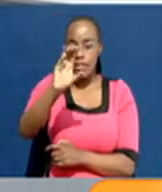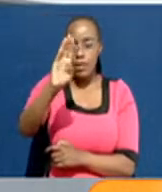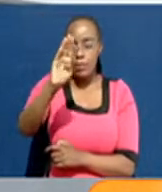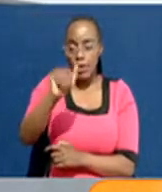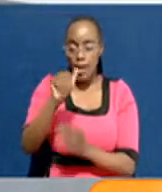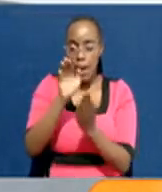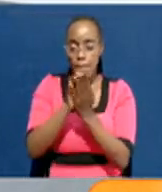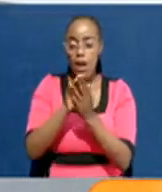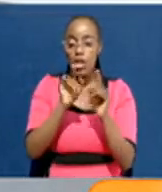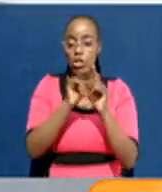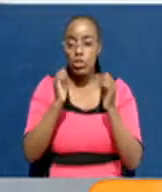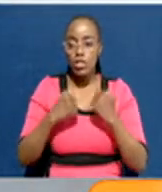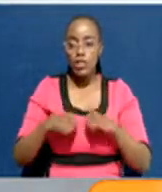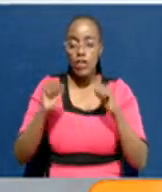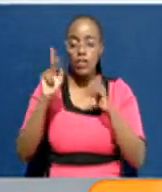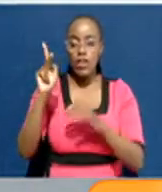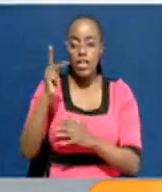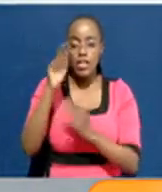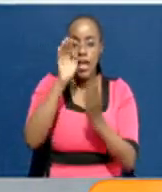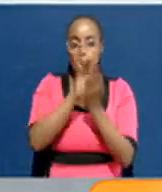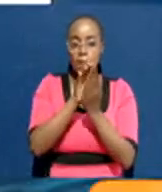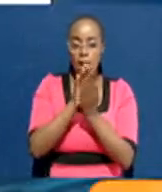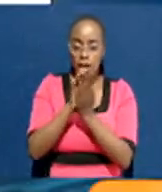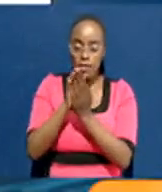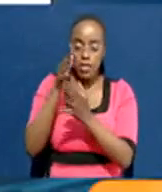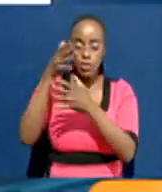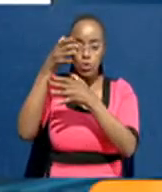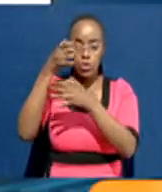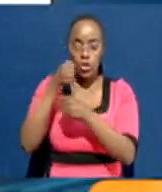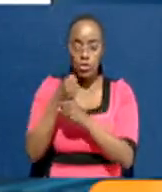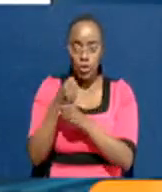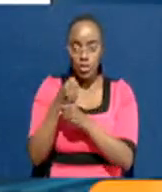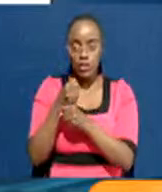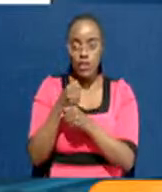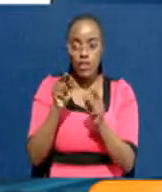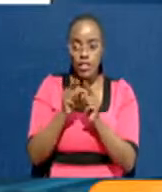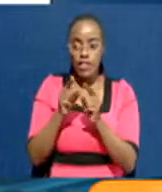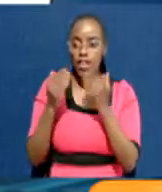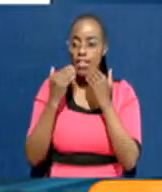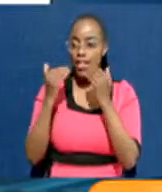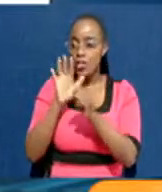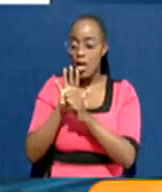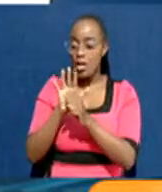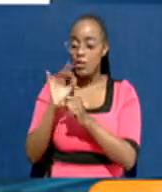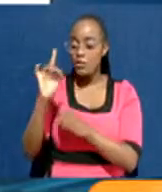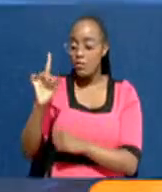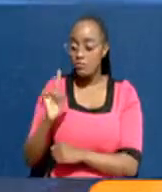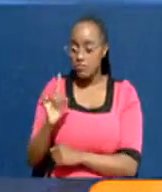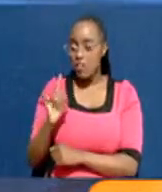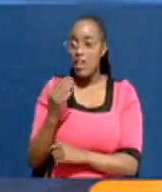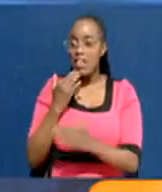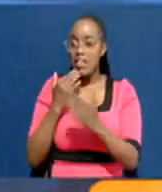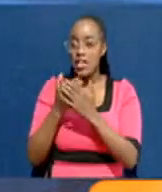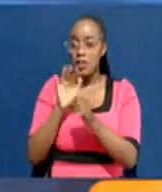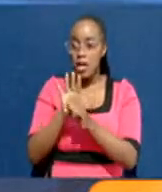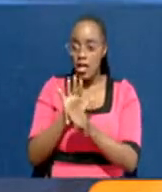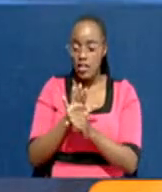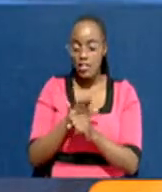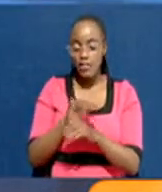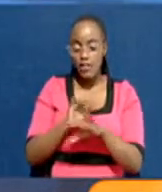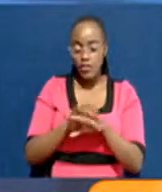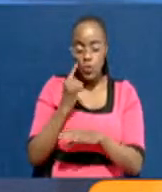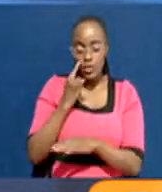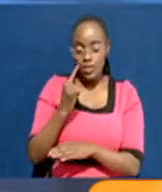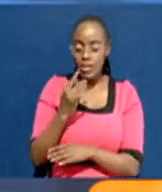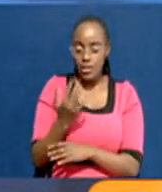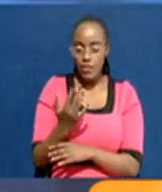well as the Chairperson of the Kenya Bankers Association. John, thank you so much for joining us. It's good to have you. Thank you. Good to be here, Yvonne. Let's talk